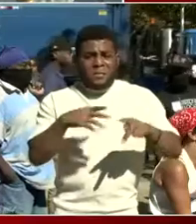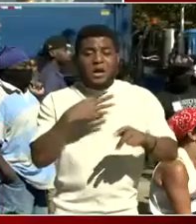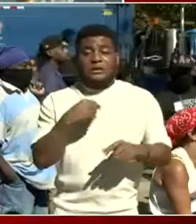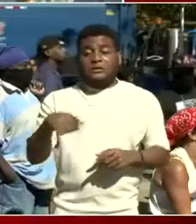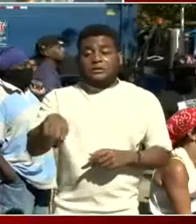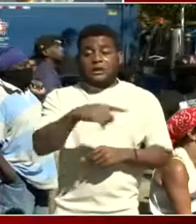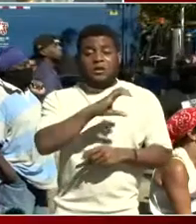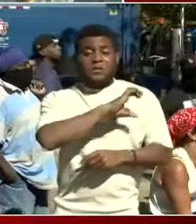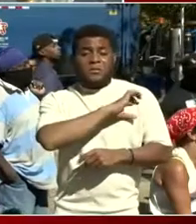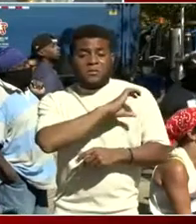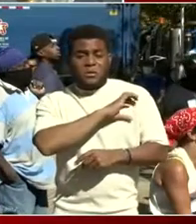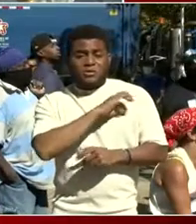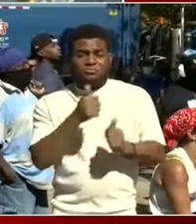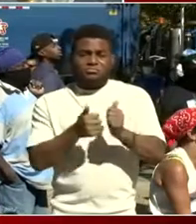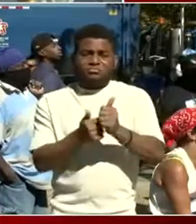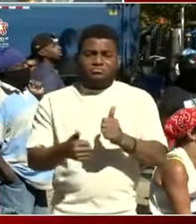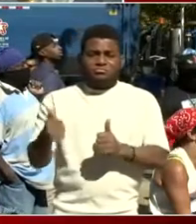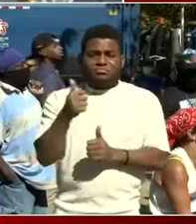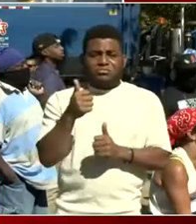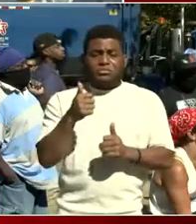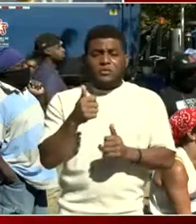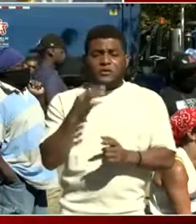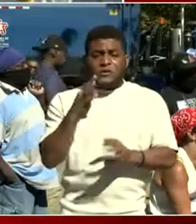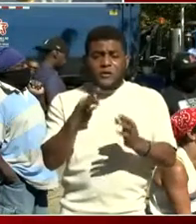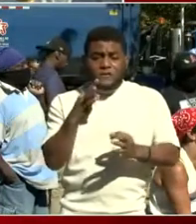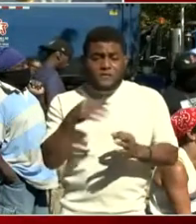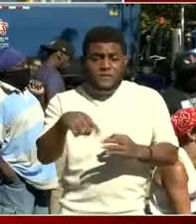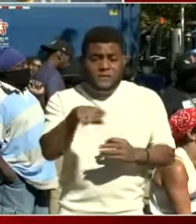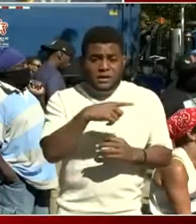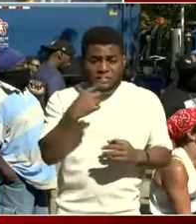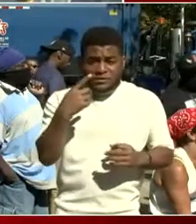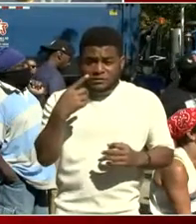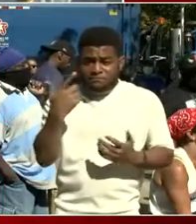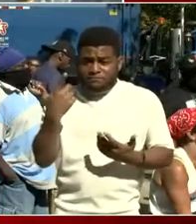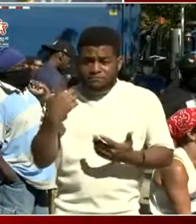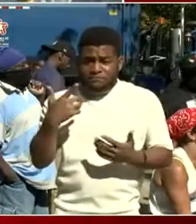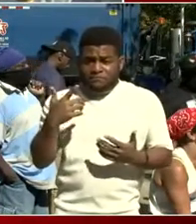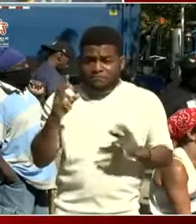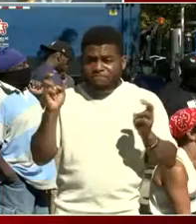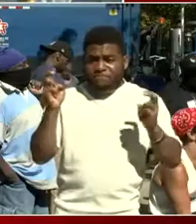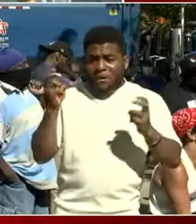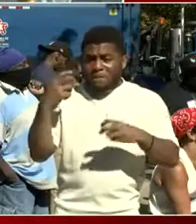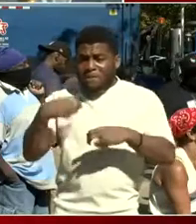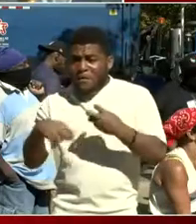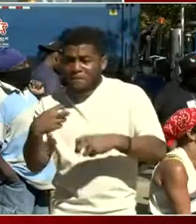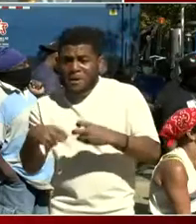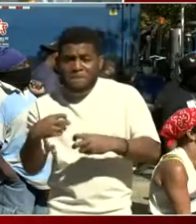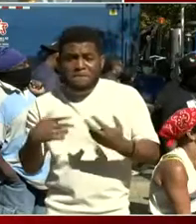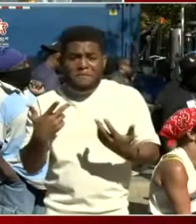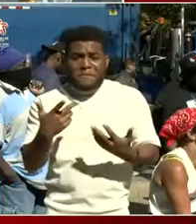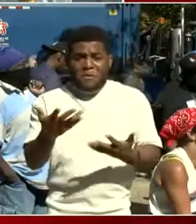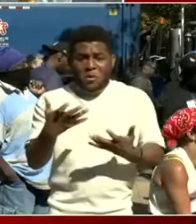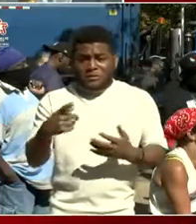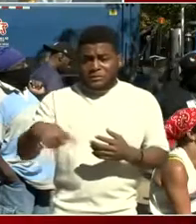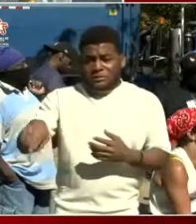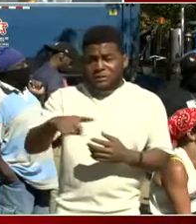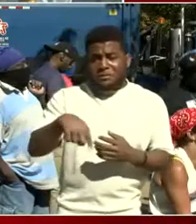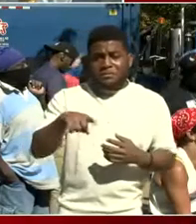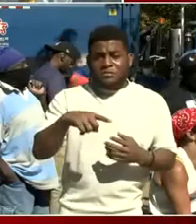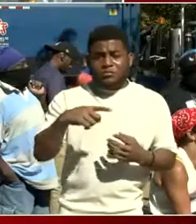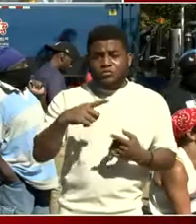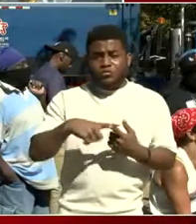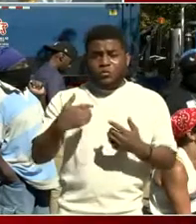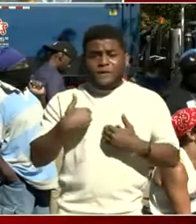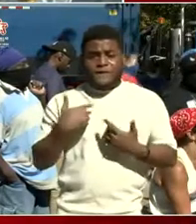do is, hey, look, if there's an issue that needs to be resolved, like right away in one of these focus areas, we want these guys to really have priority